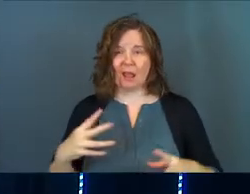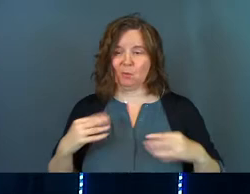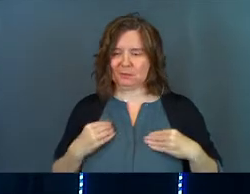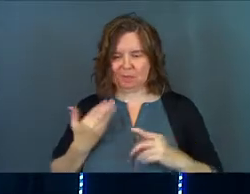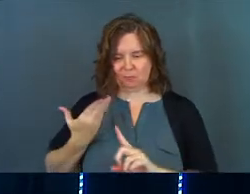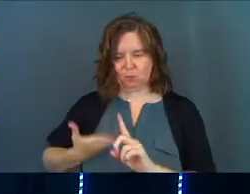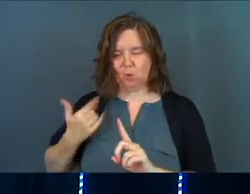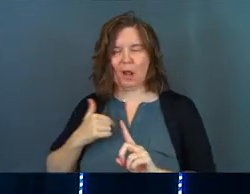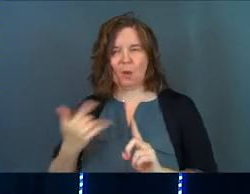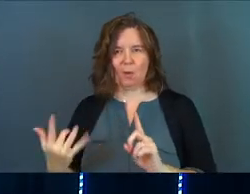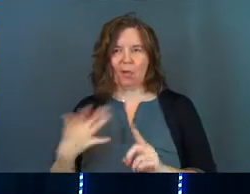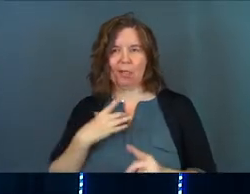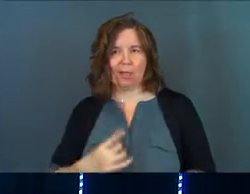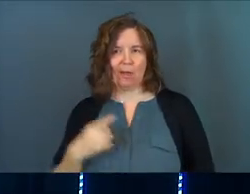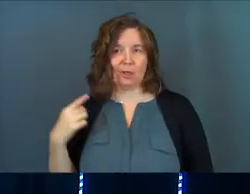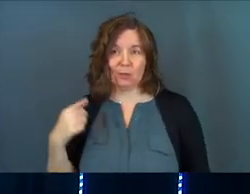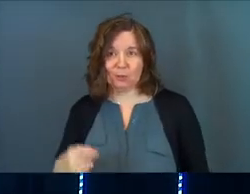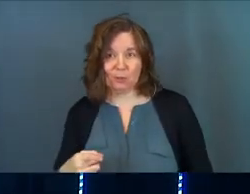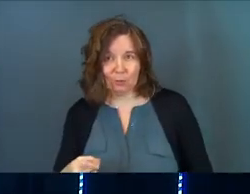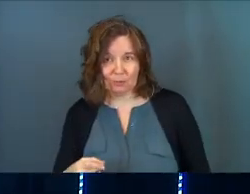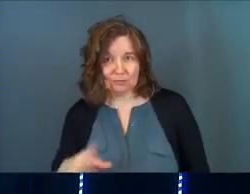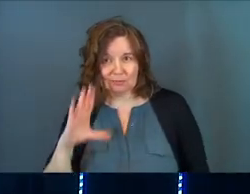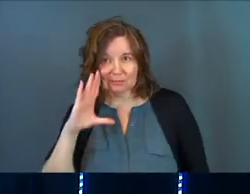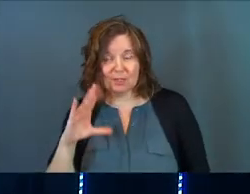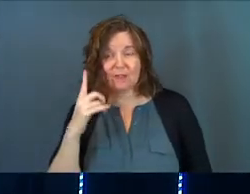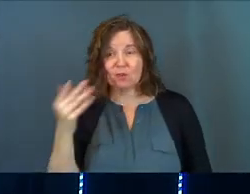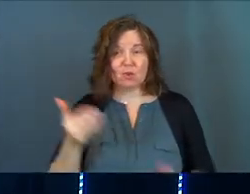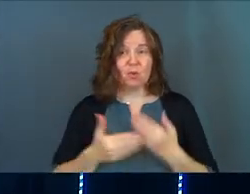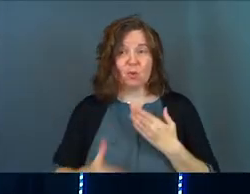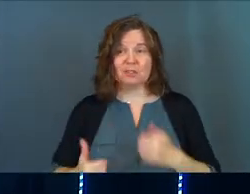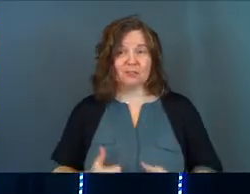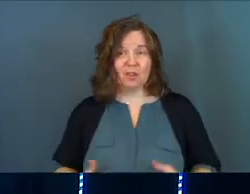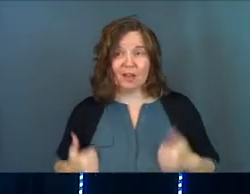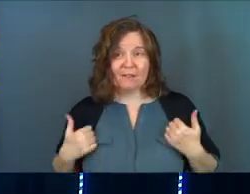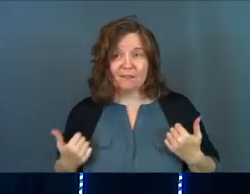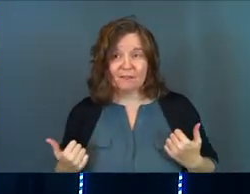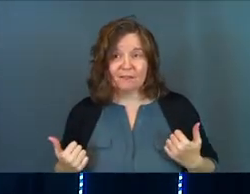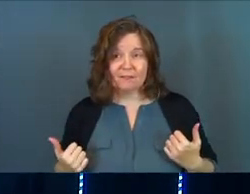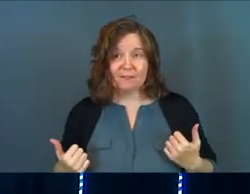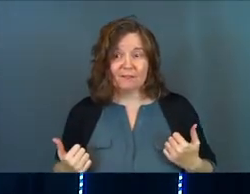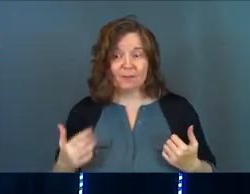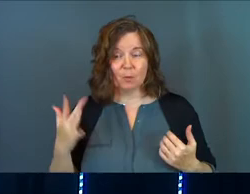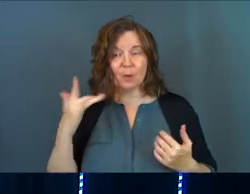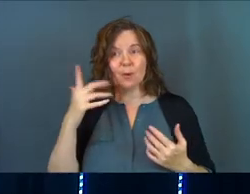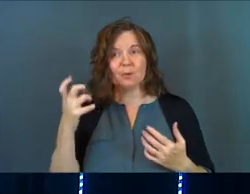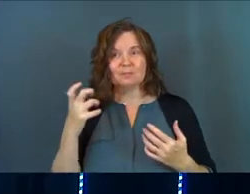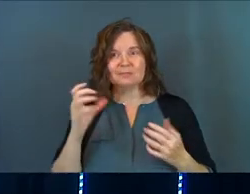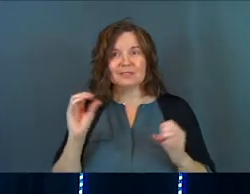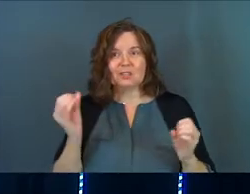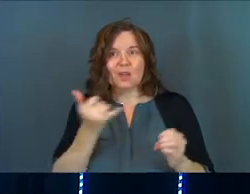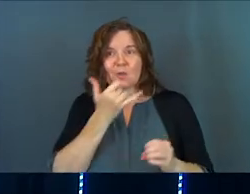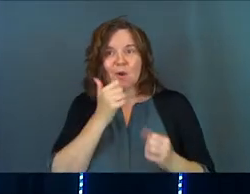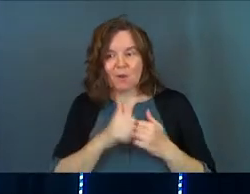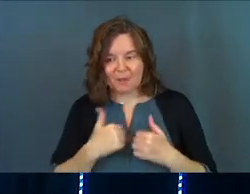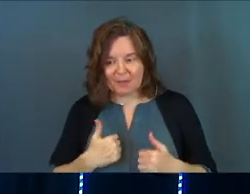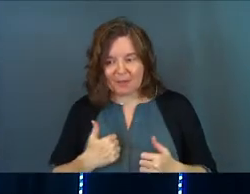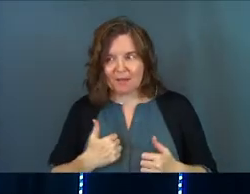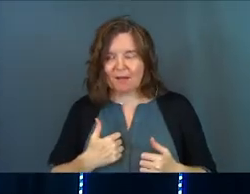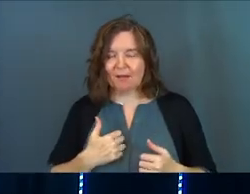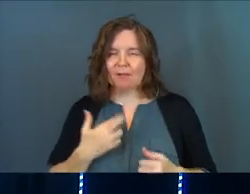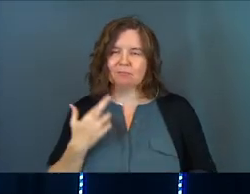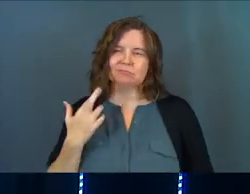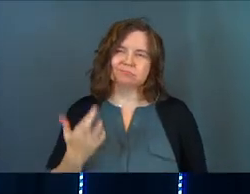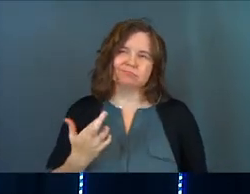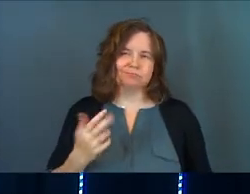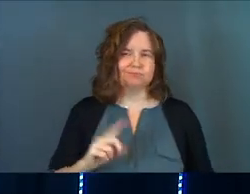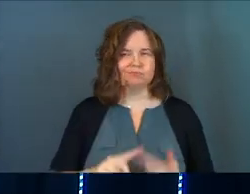going to accept you and I'm going to like you even for the rest of your life. Because there's nothing wrong with you and we'll be